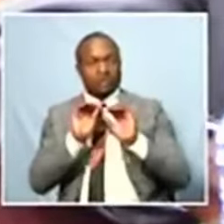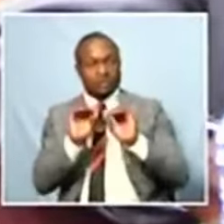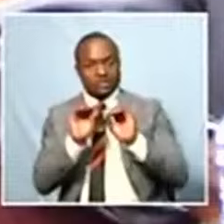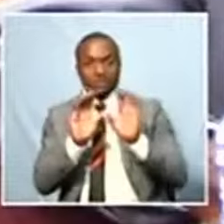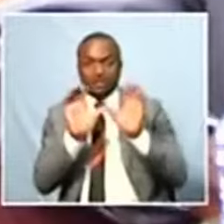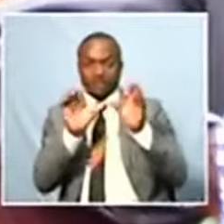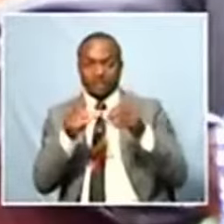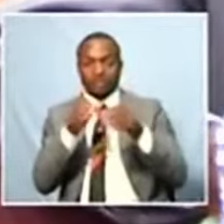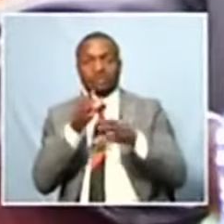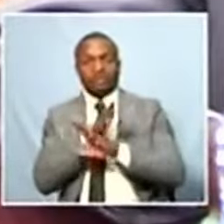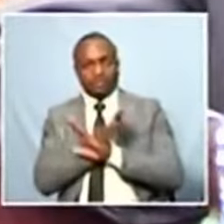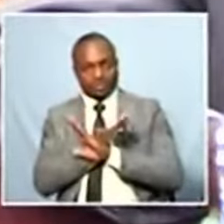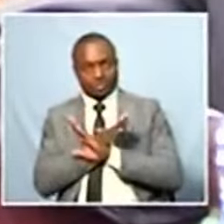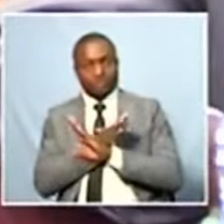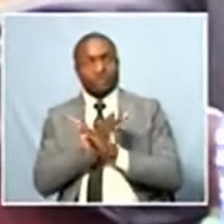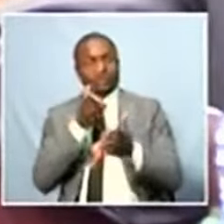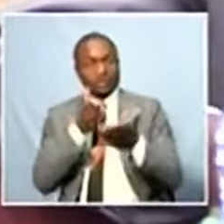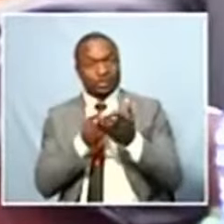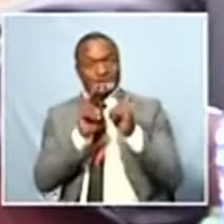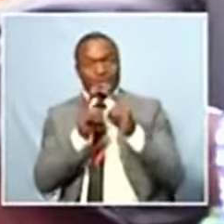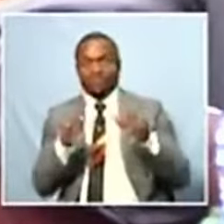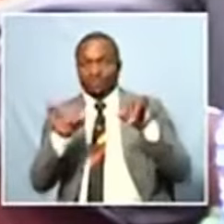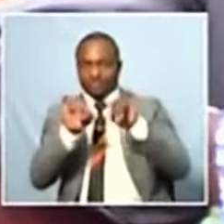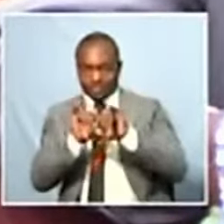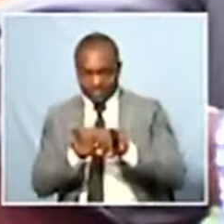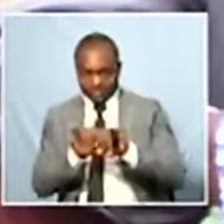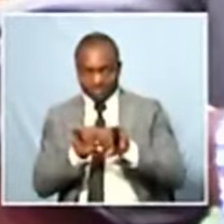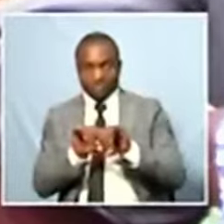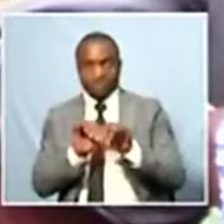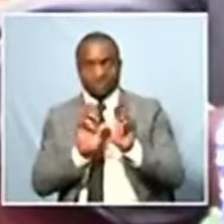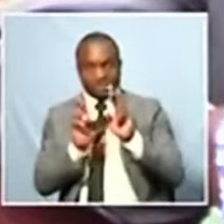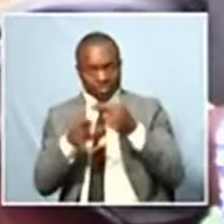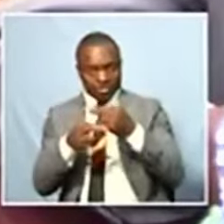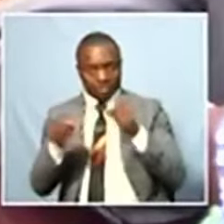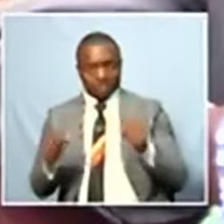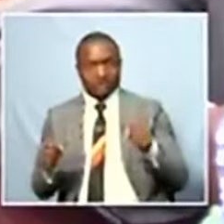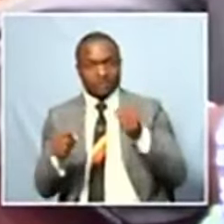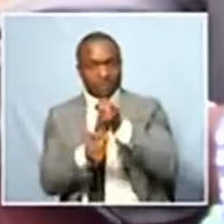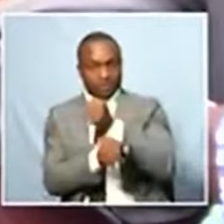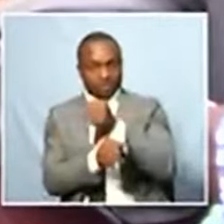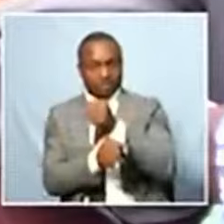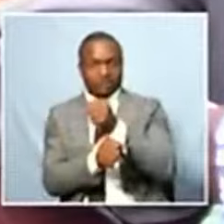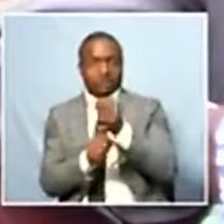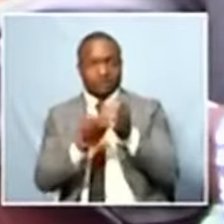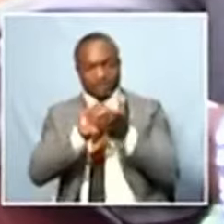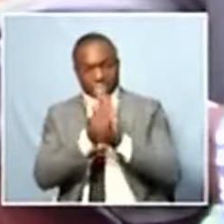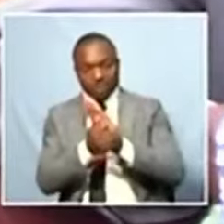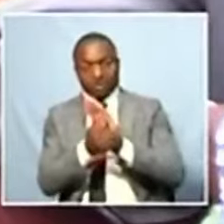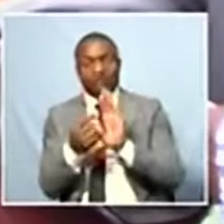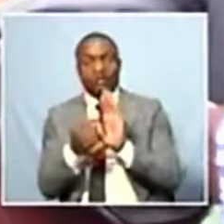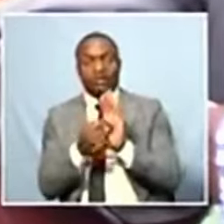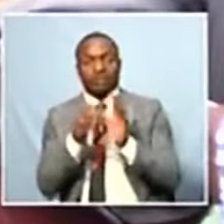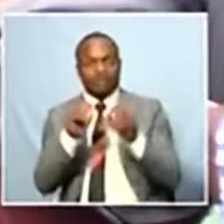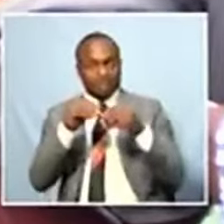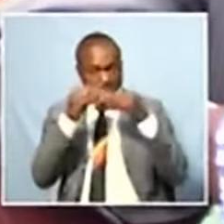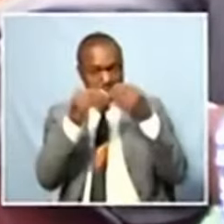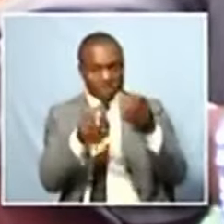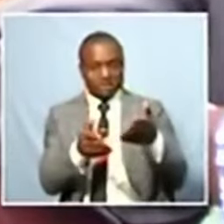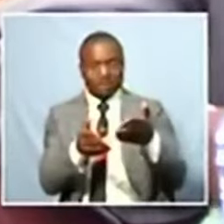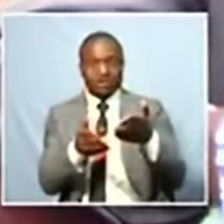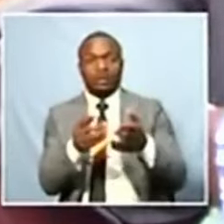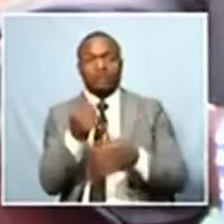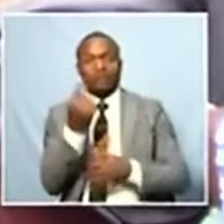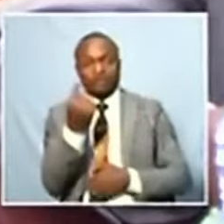Zambia. It is therefore necessary to repeal and replace the current act to provide for a